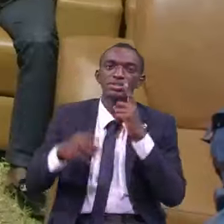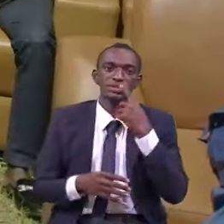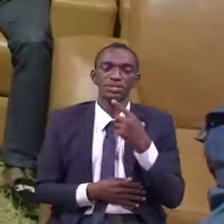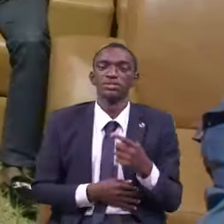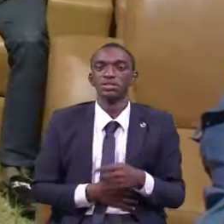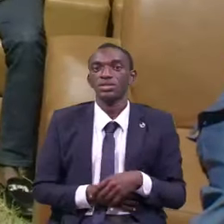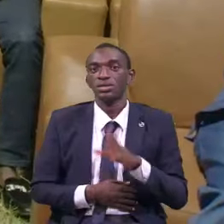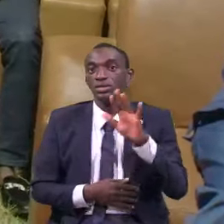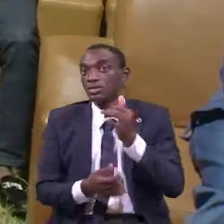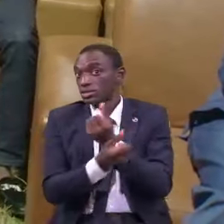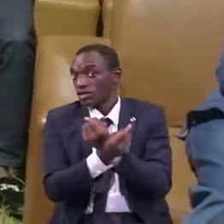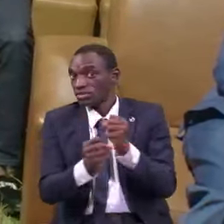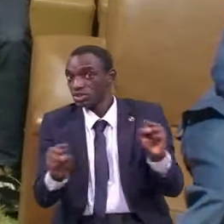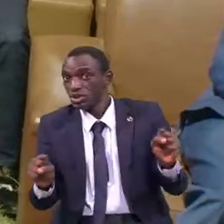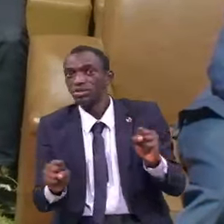Salvation is only in Christ.